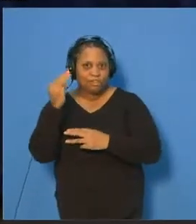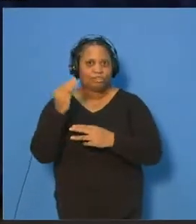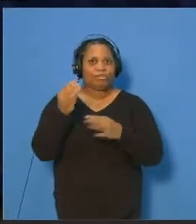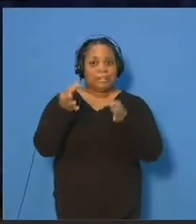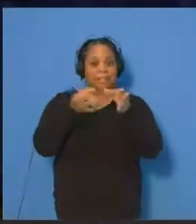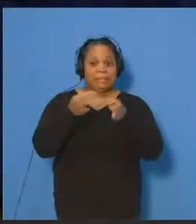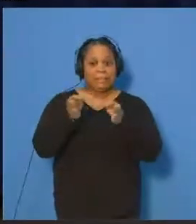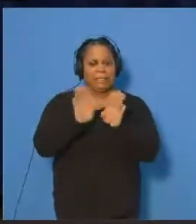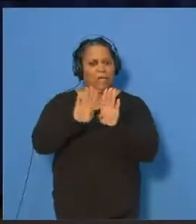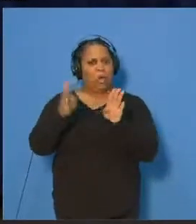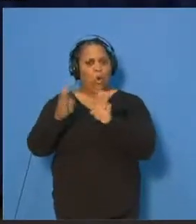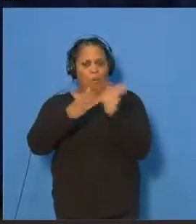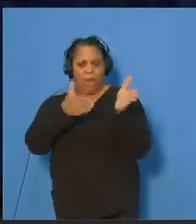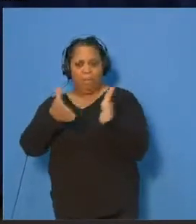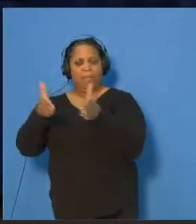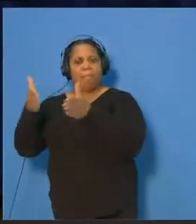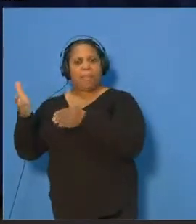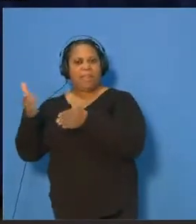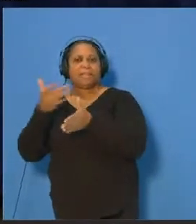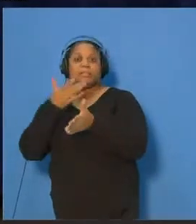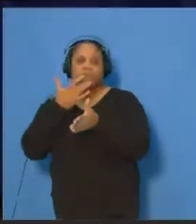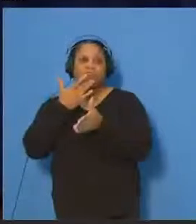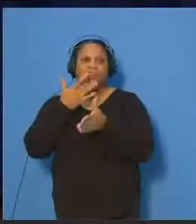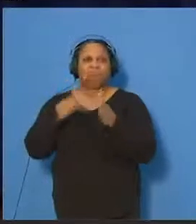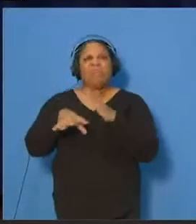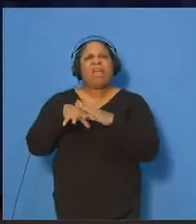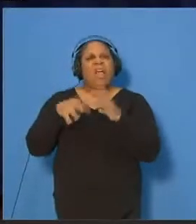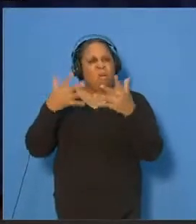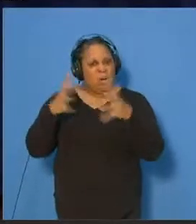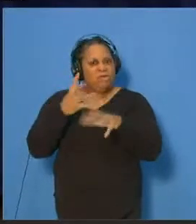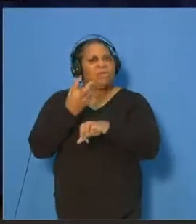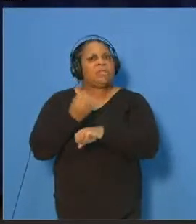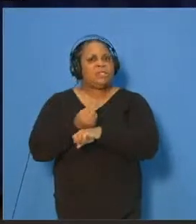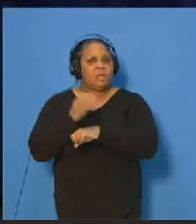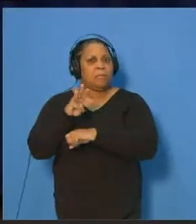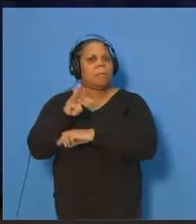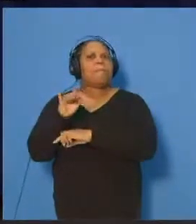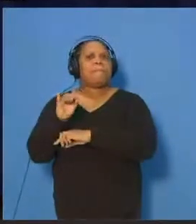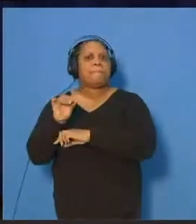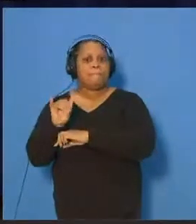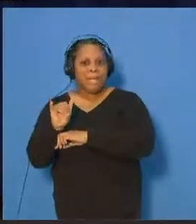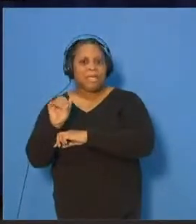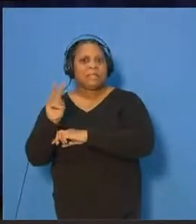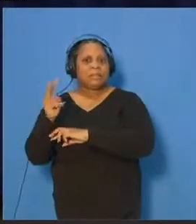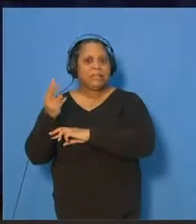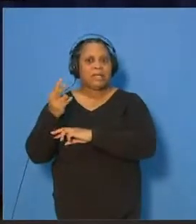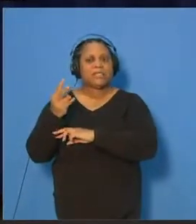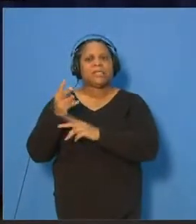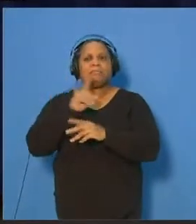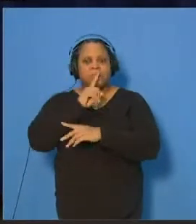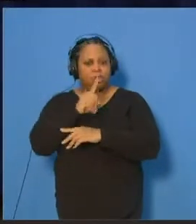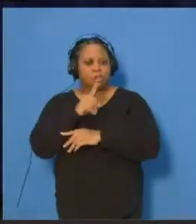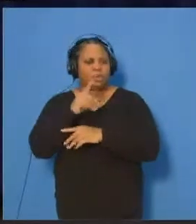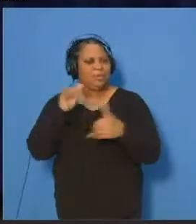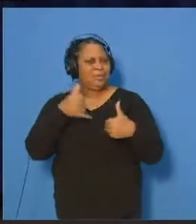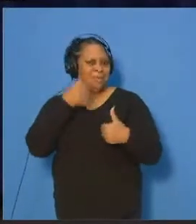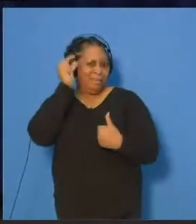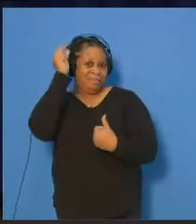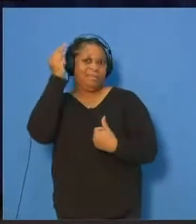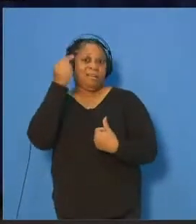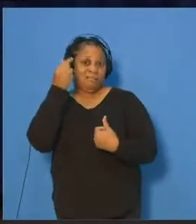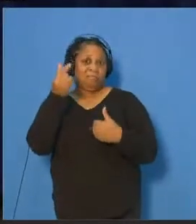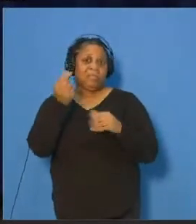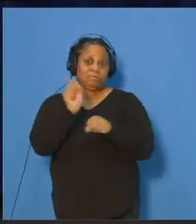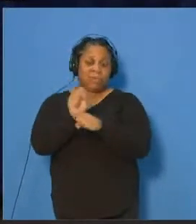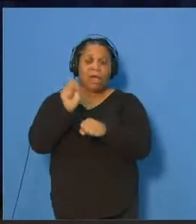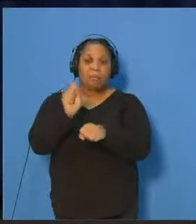plans. I would like to, as I said, come out of shelter in place on the 2nd, and so we need to make sure that we're talking about how the government may be able to